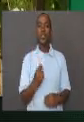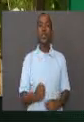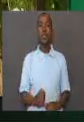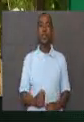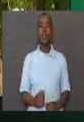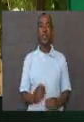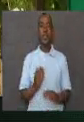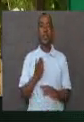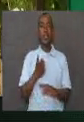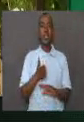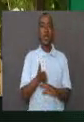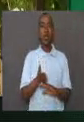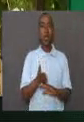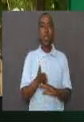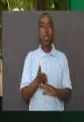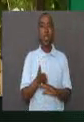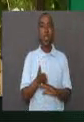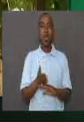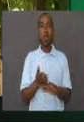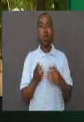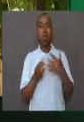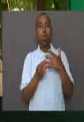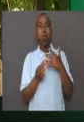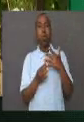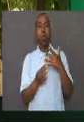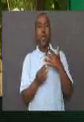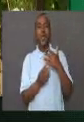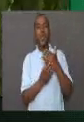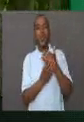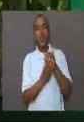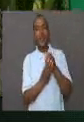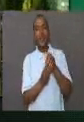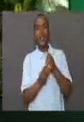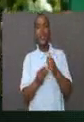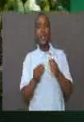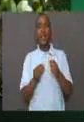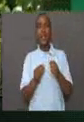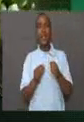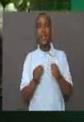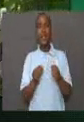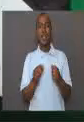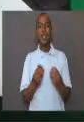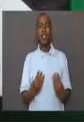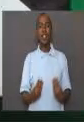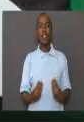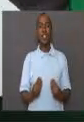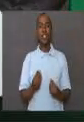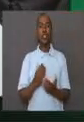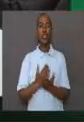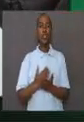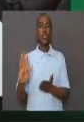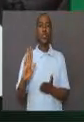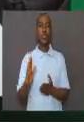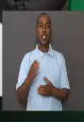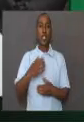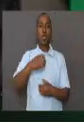Next, the wine is filtered to remove the yeast, where it is put into